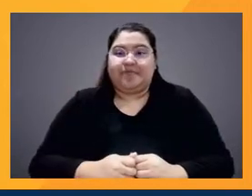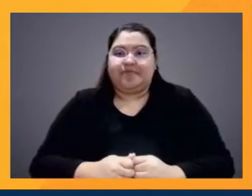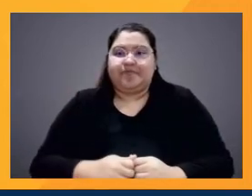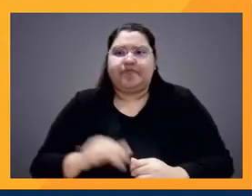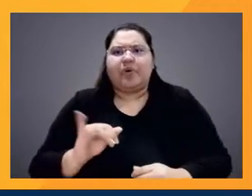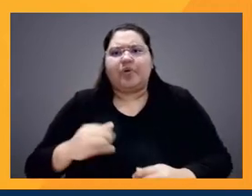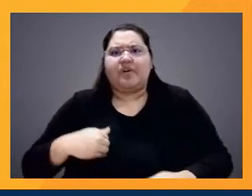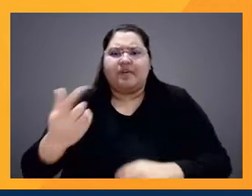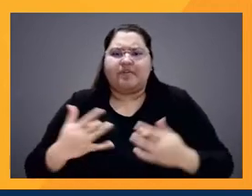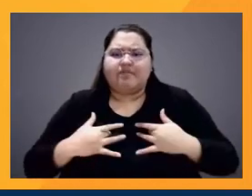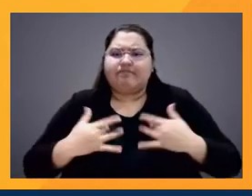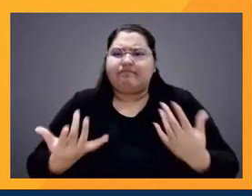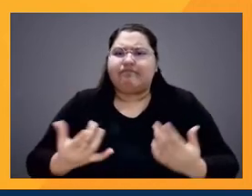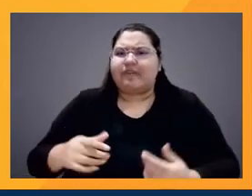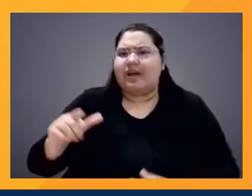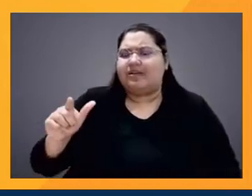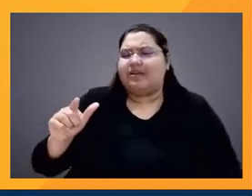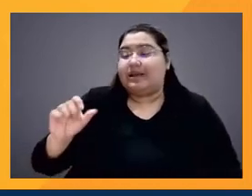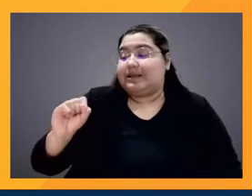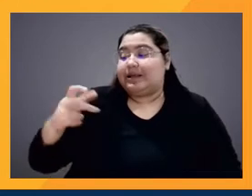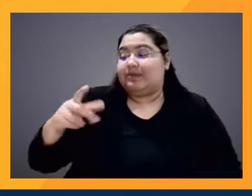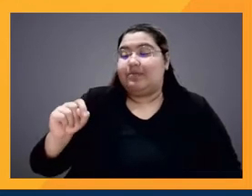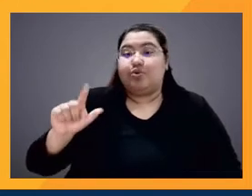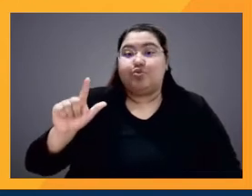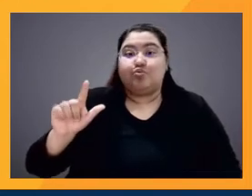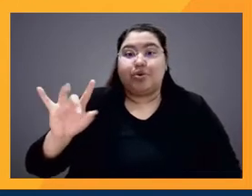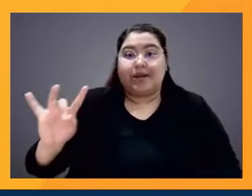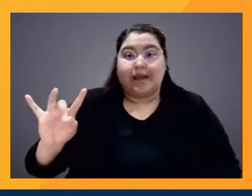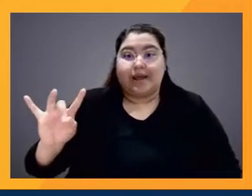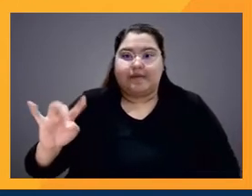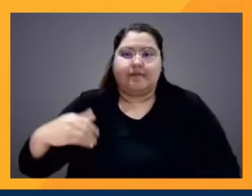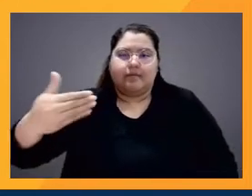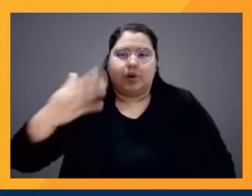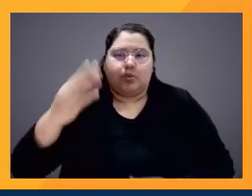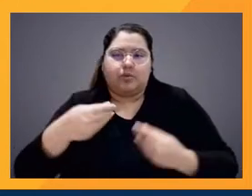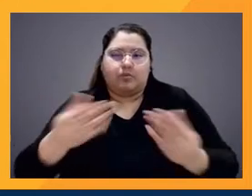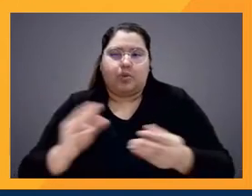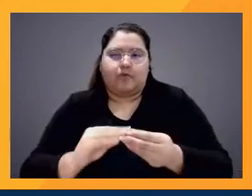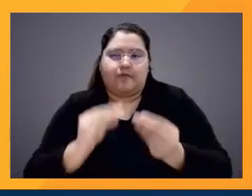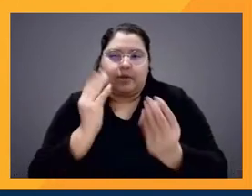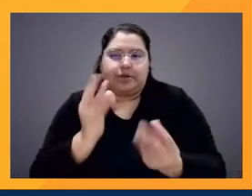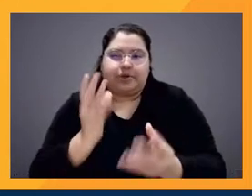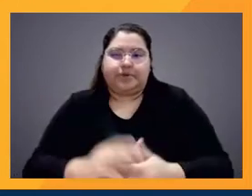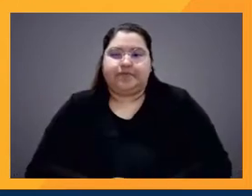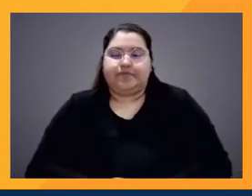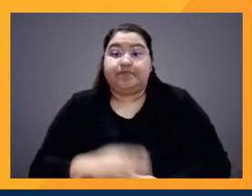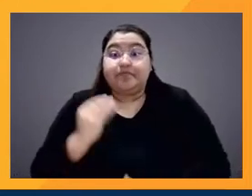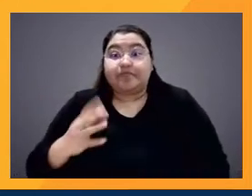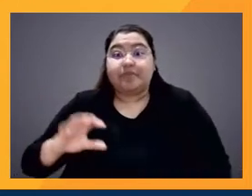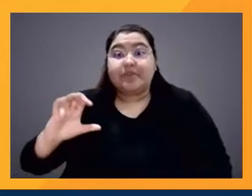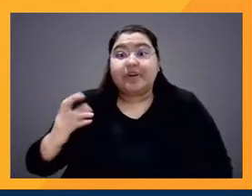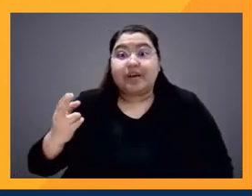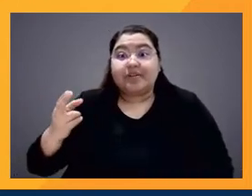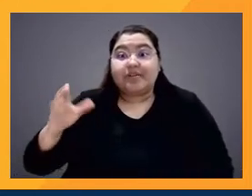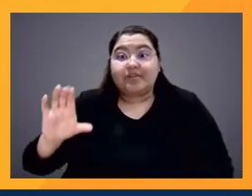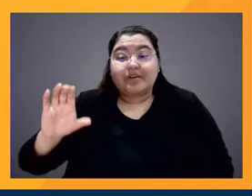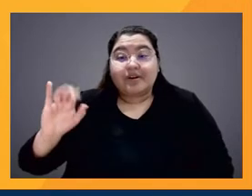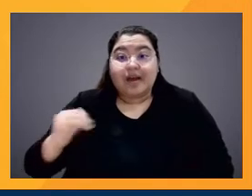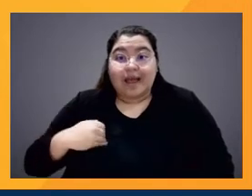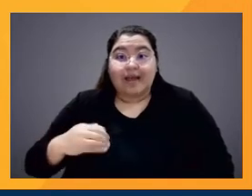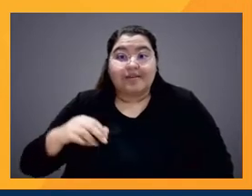conference. By the way, if you weren't aware, CHCI has a podcast. It's named Here to Lead, and it features